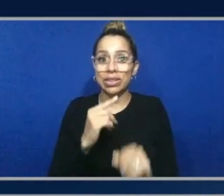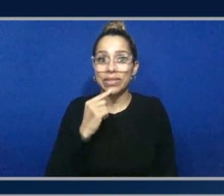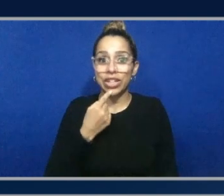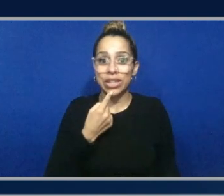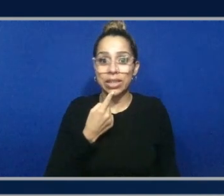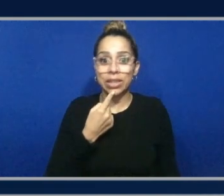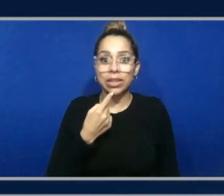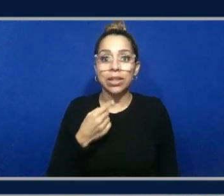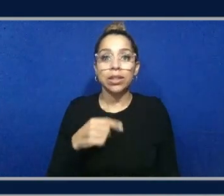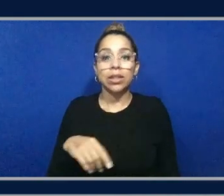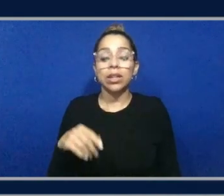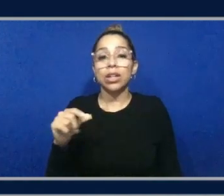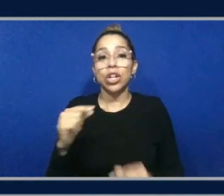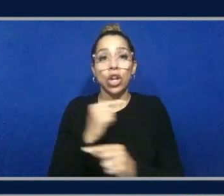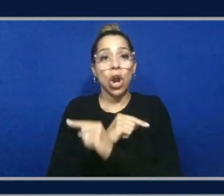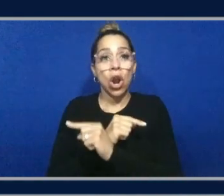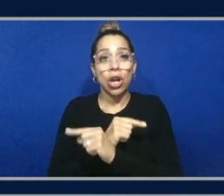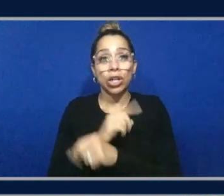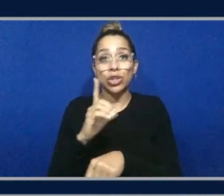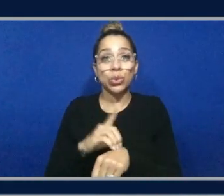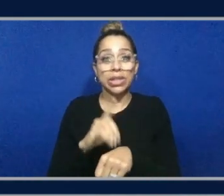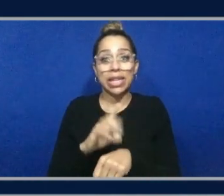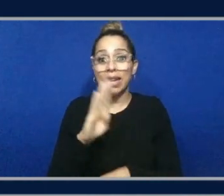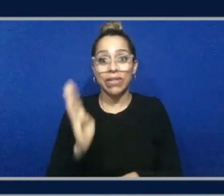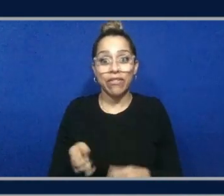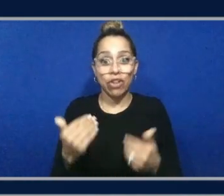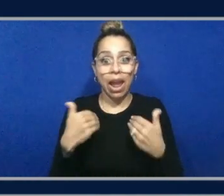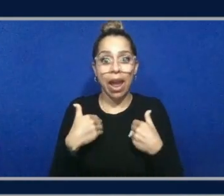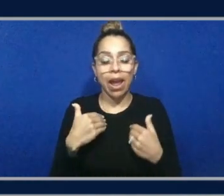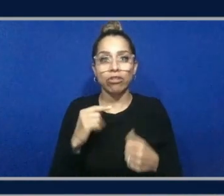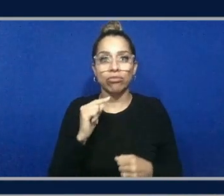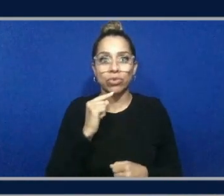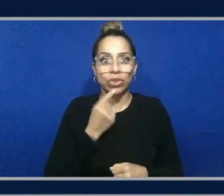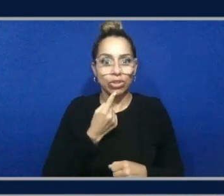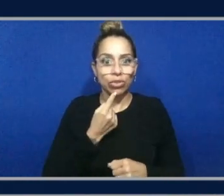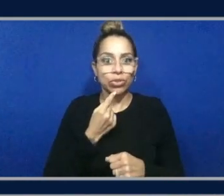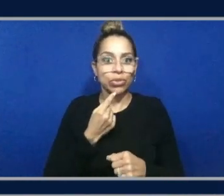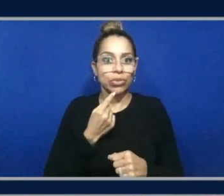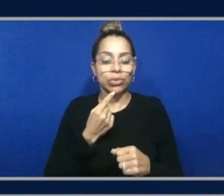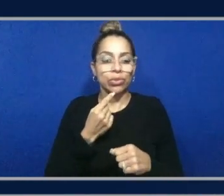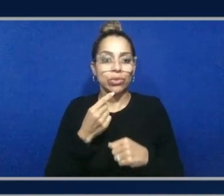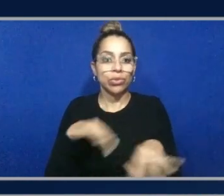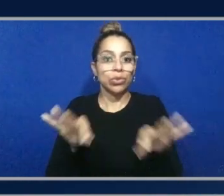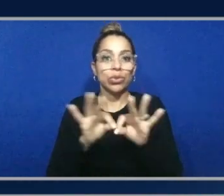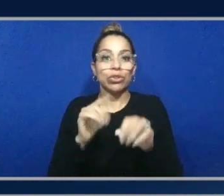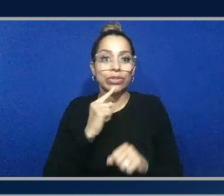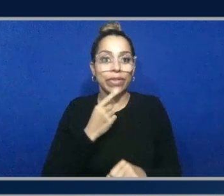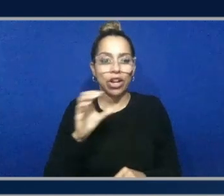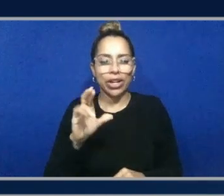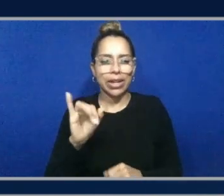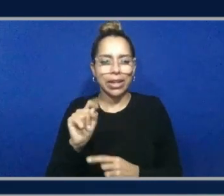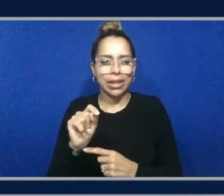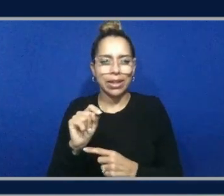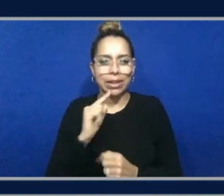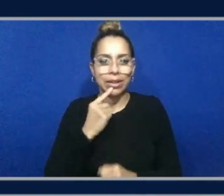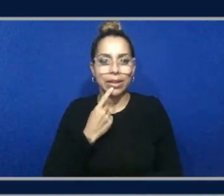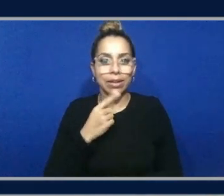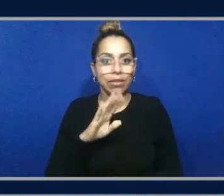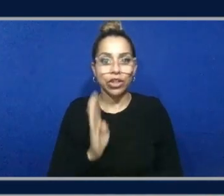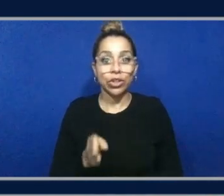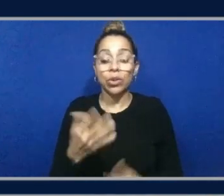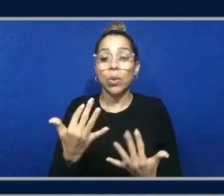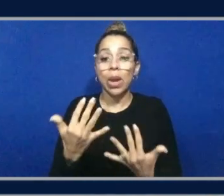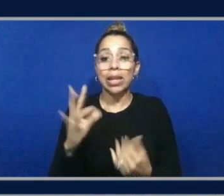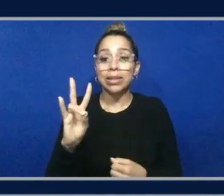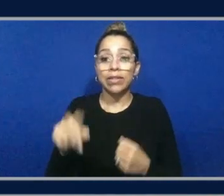critical severity. We waited 7 years since we initially launched the service and reserved the critical severity level